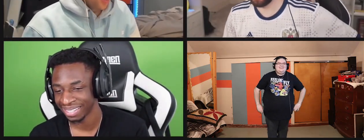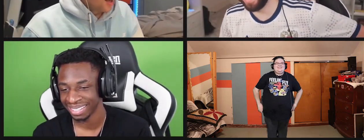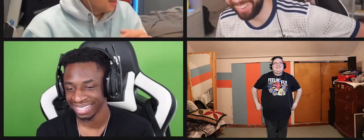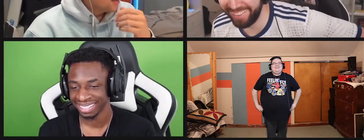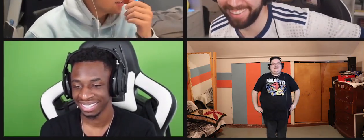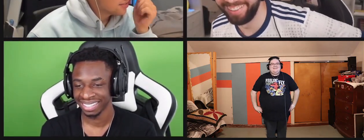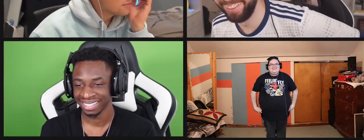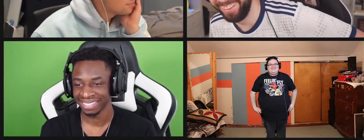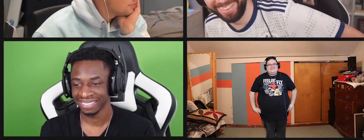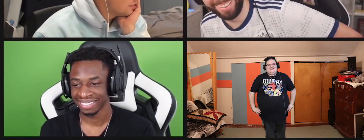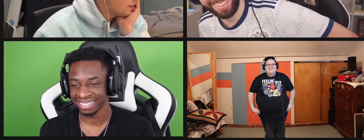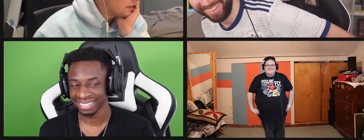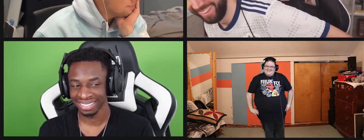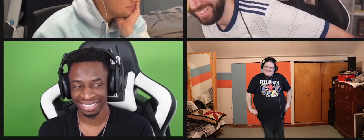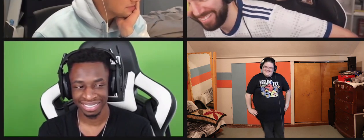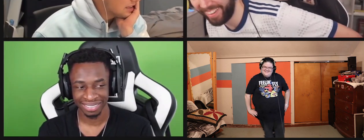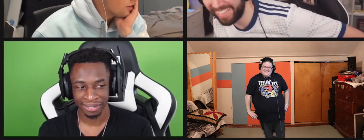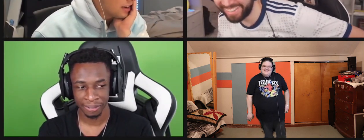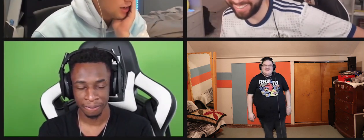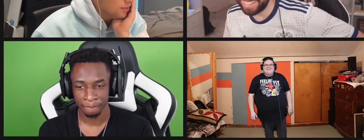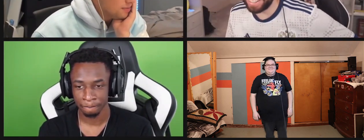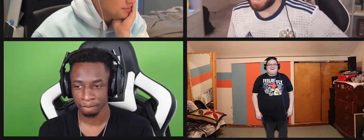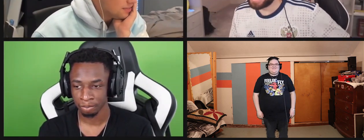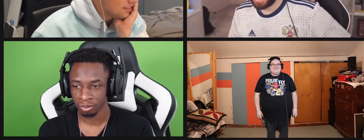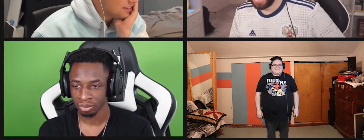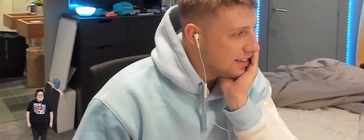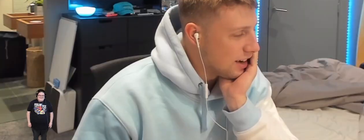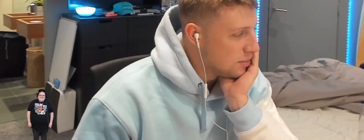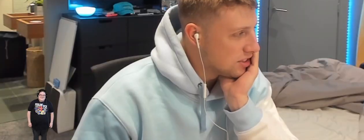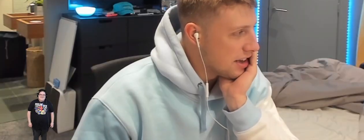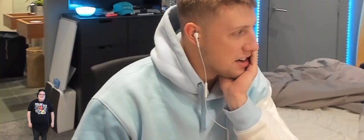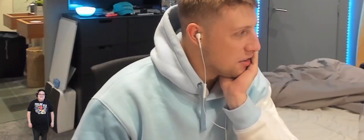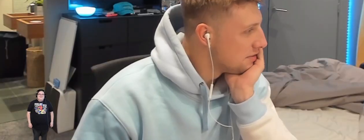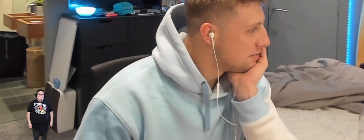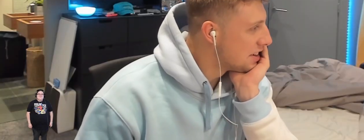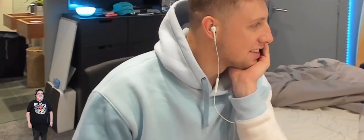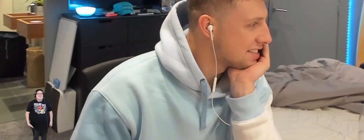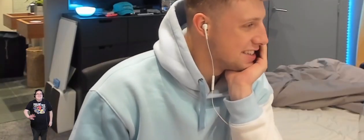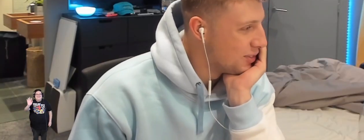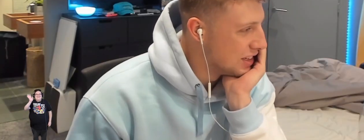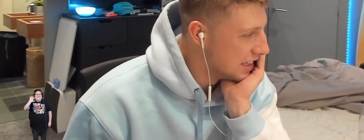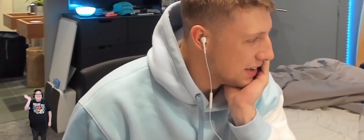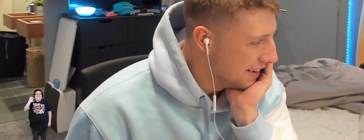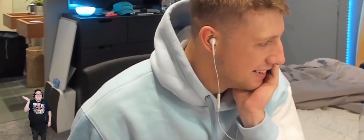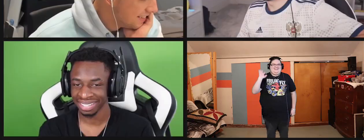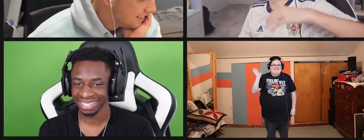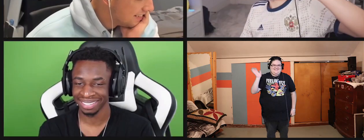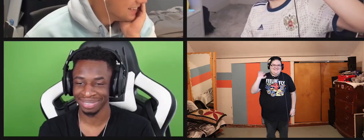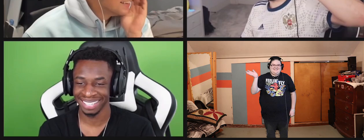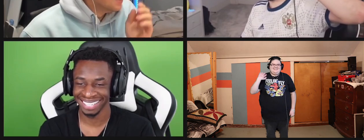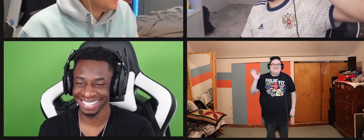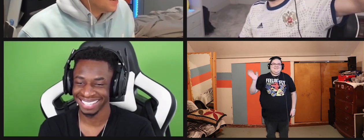You're 2-0, buddy. Come on. All right. Stand that though. I'm signing off. See you boys in a bit.